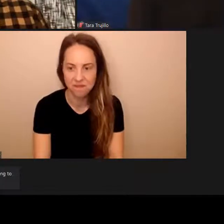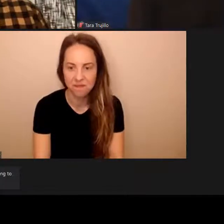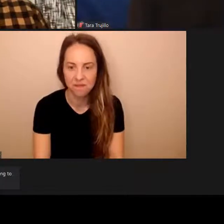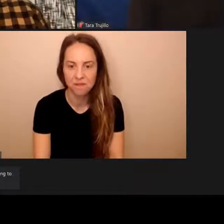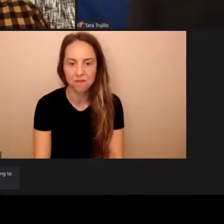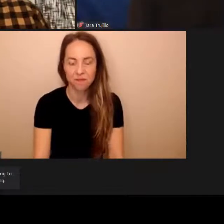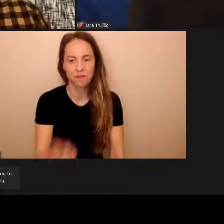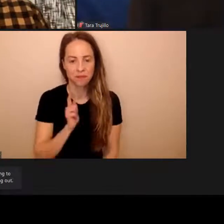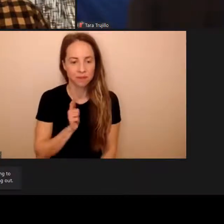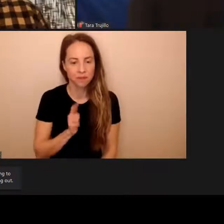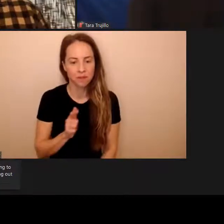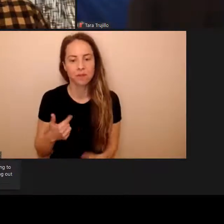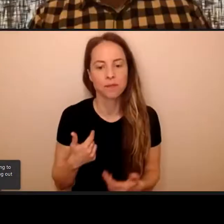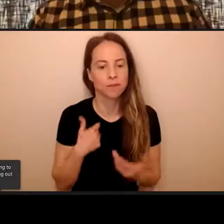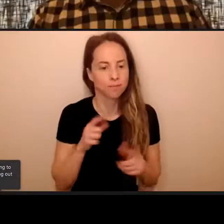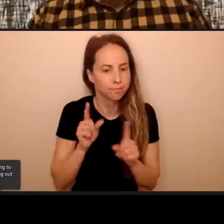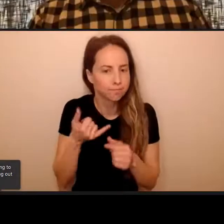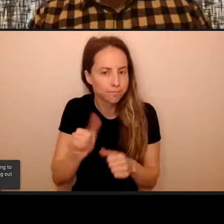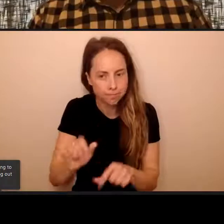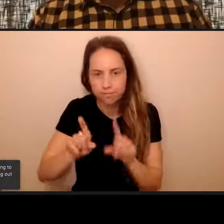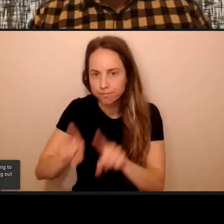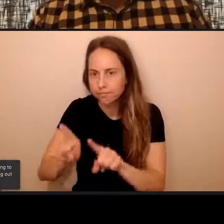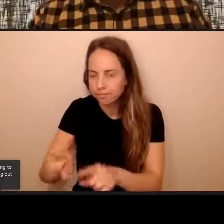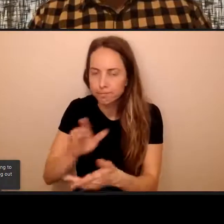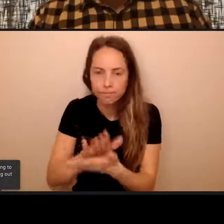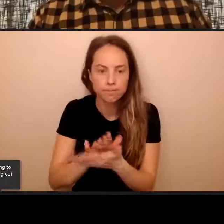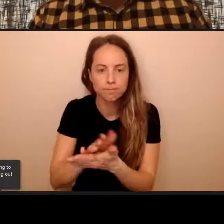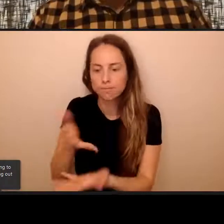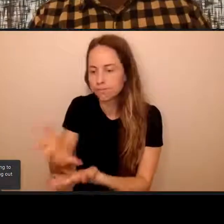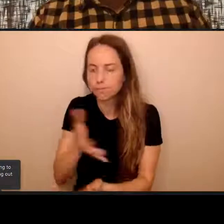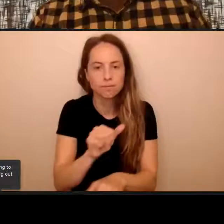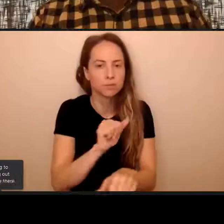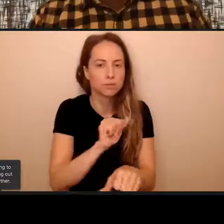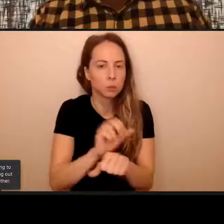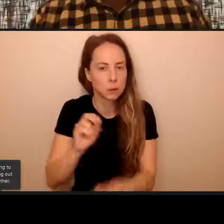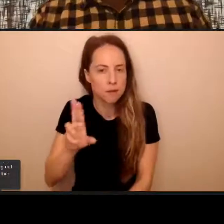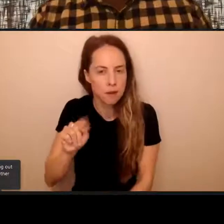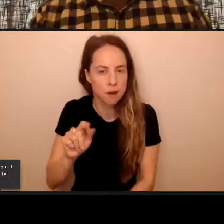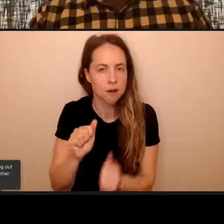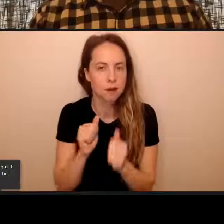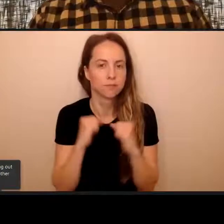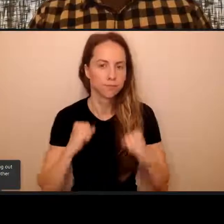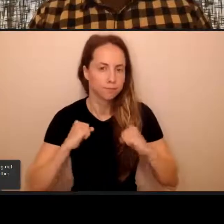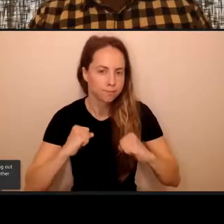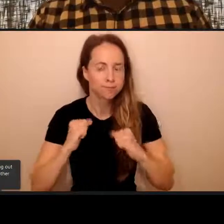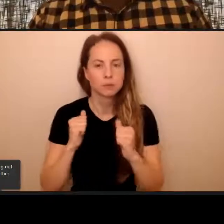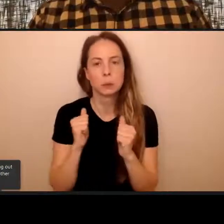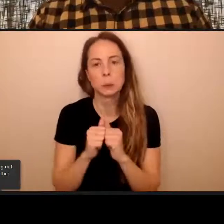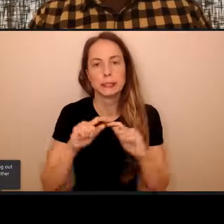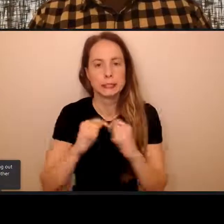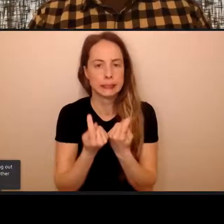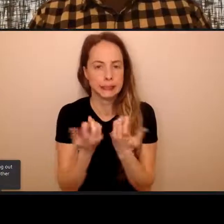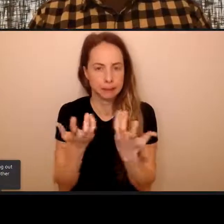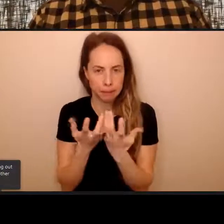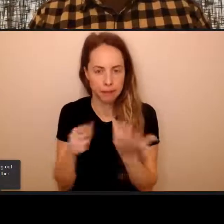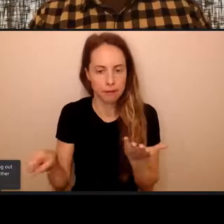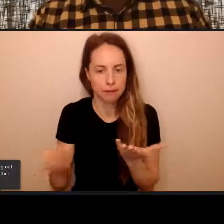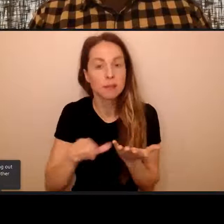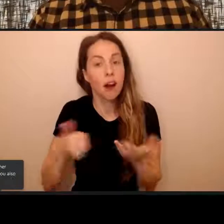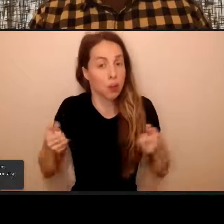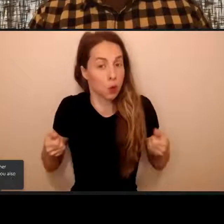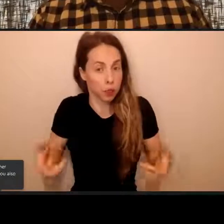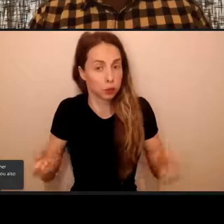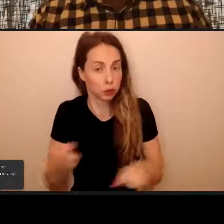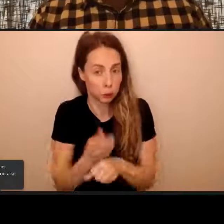I was working out with teammates and other folks other wheelchair users my age who also had